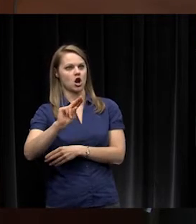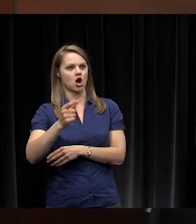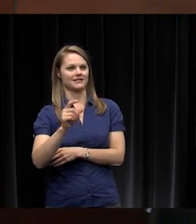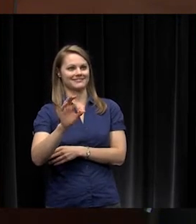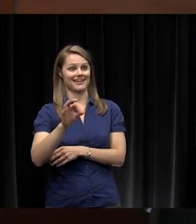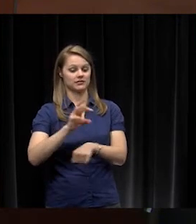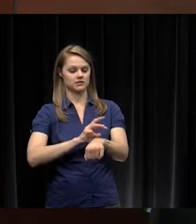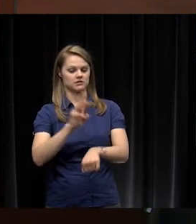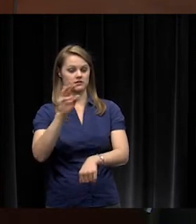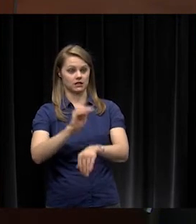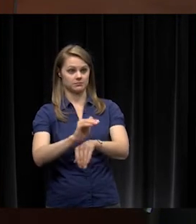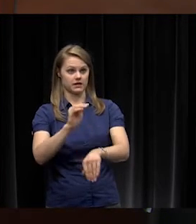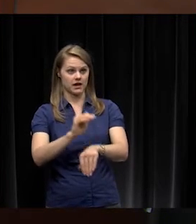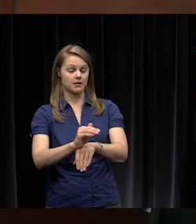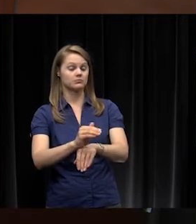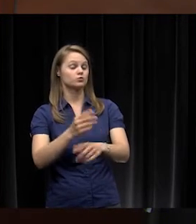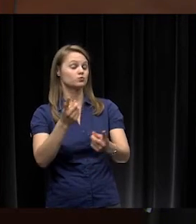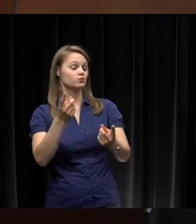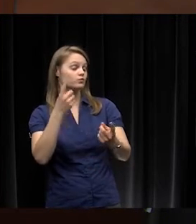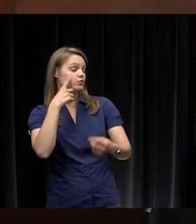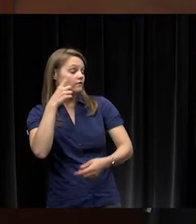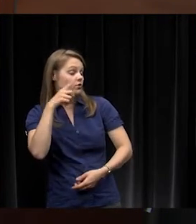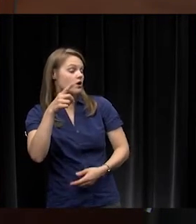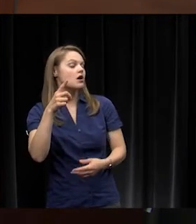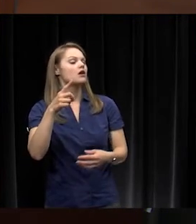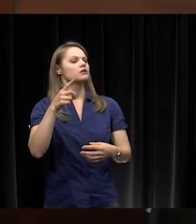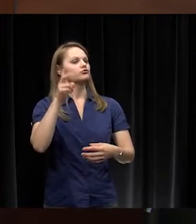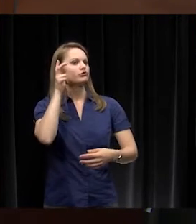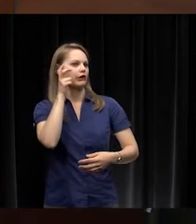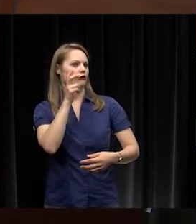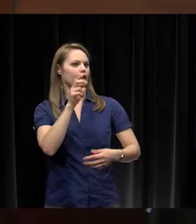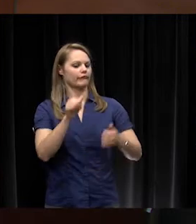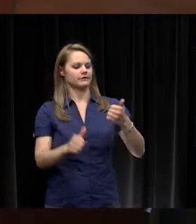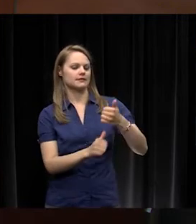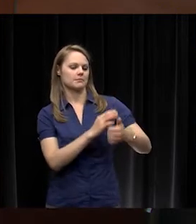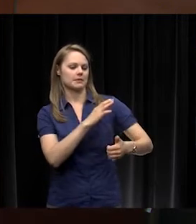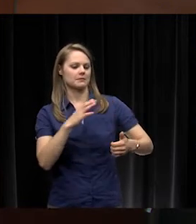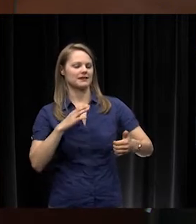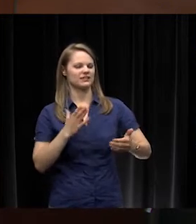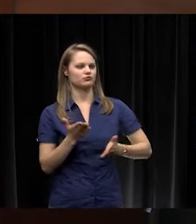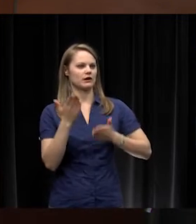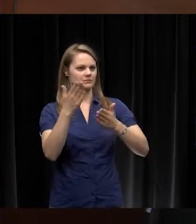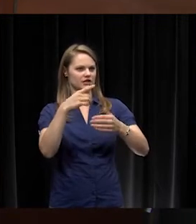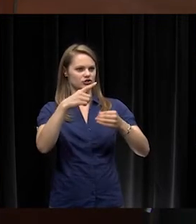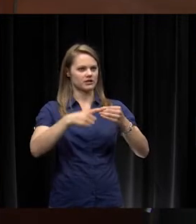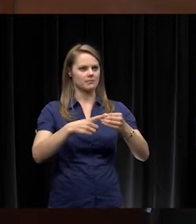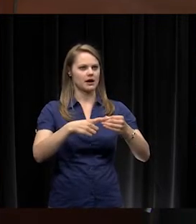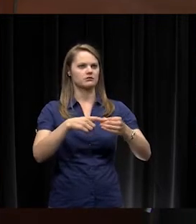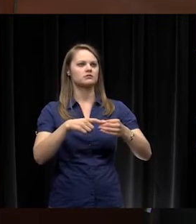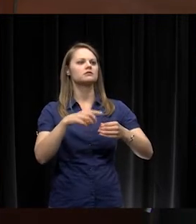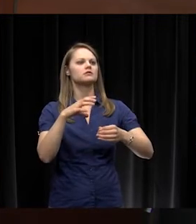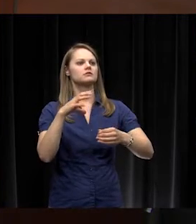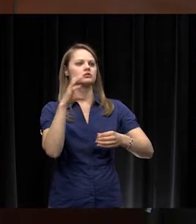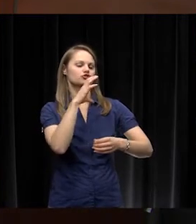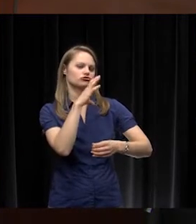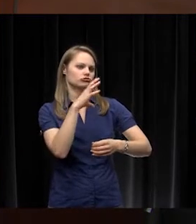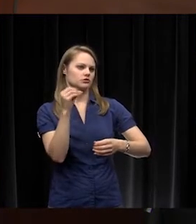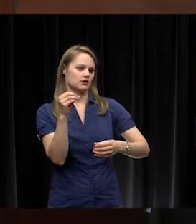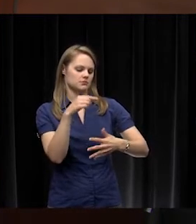firm subcommittee recommendations on which search firms will present at the August 18th, 2016 special board